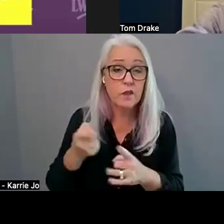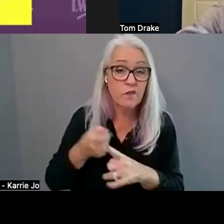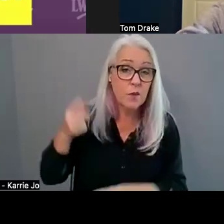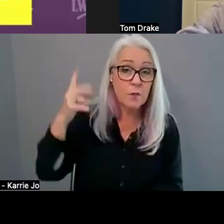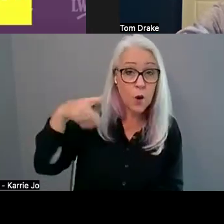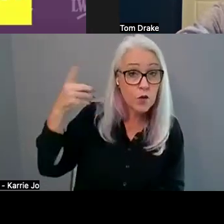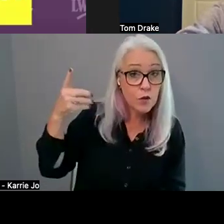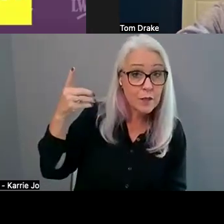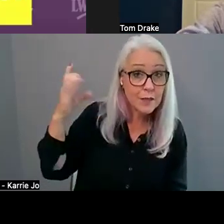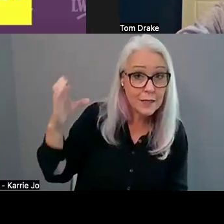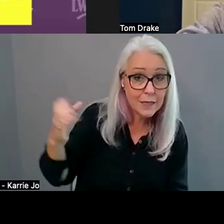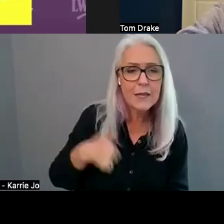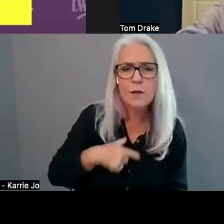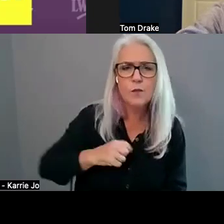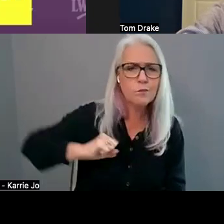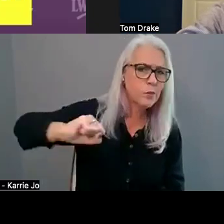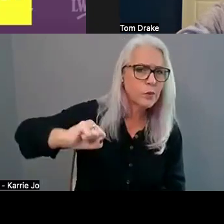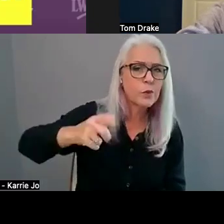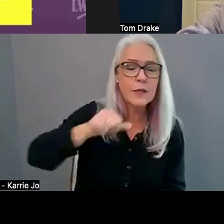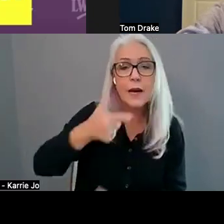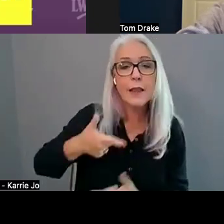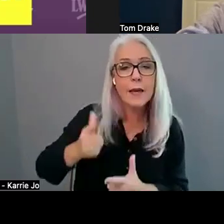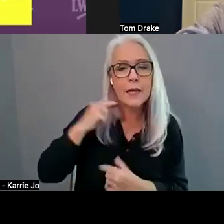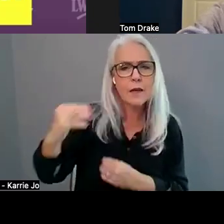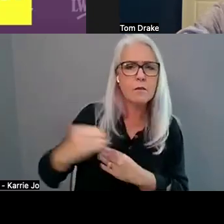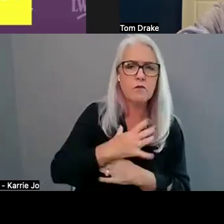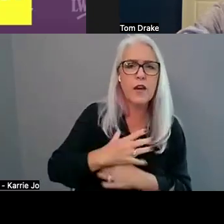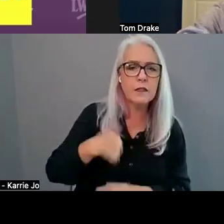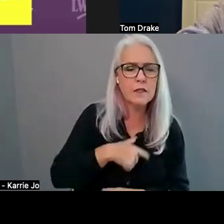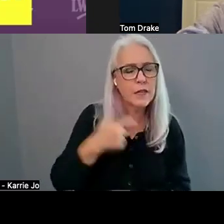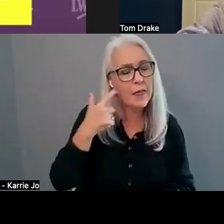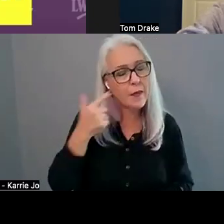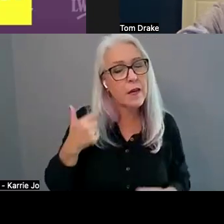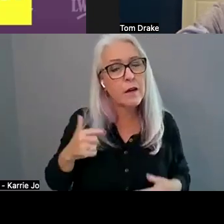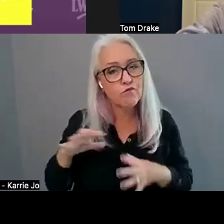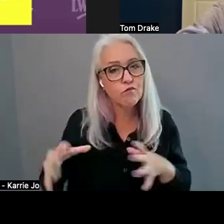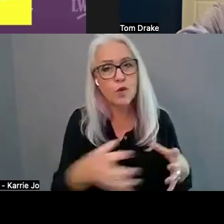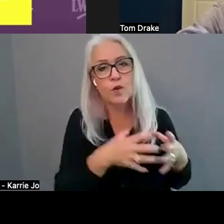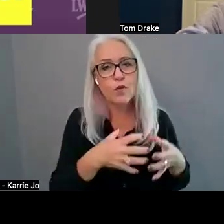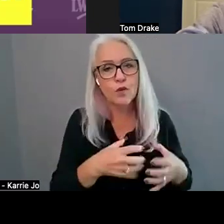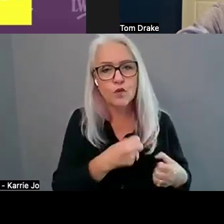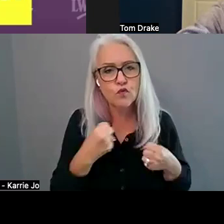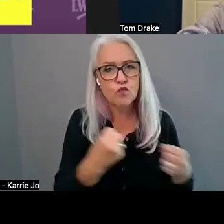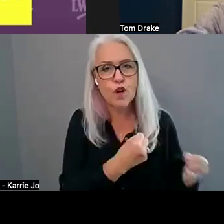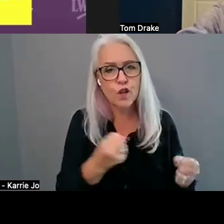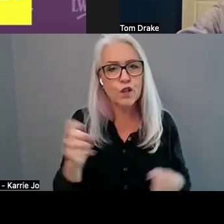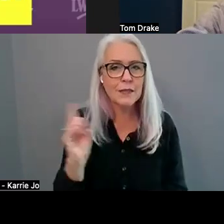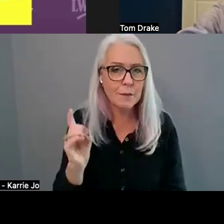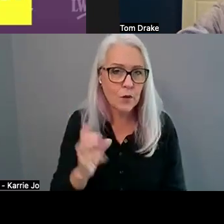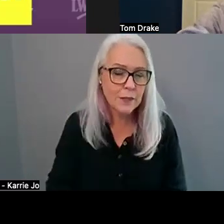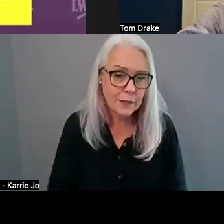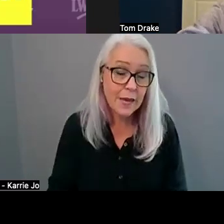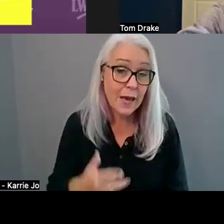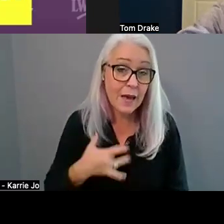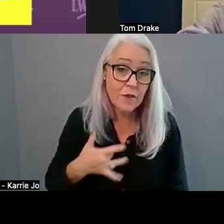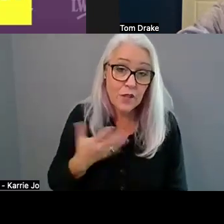D.C., and we're resisting, and we're not letting it affect us. We're moving on, and we're actually becoming stronger as Democrats. And I think that's something that we've kind of lost over